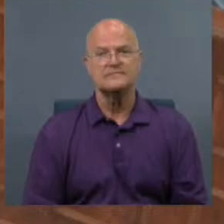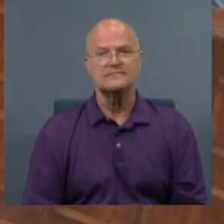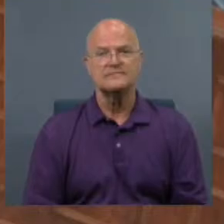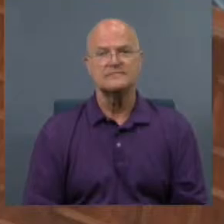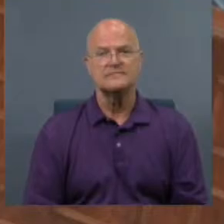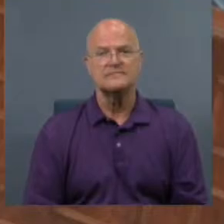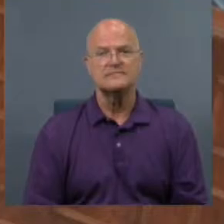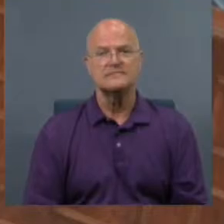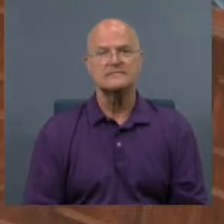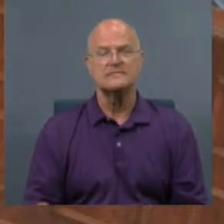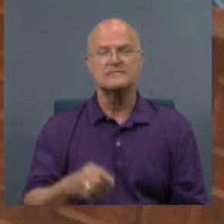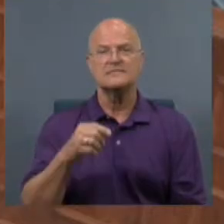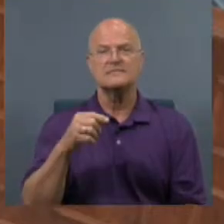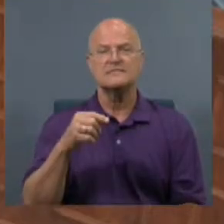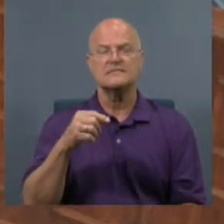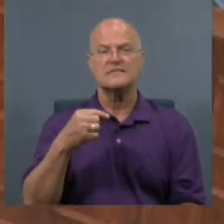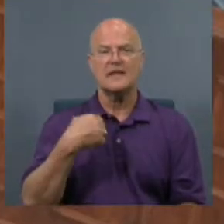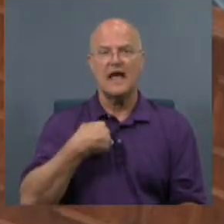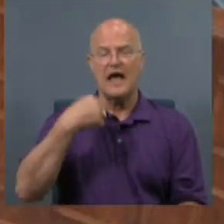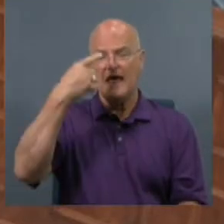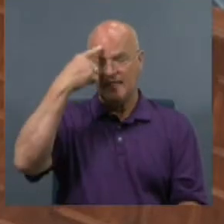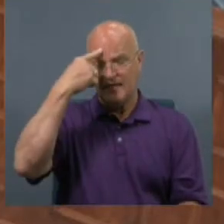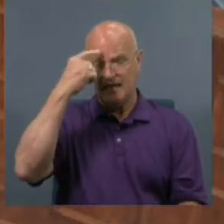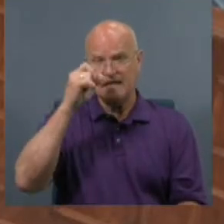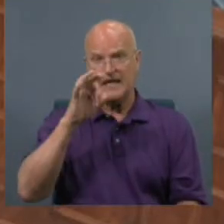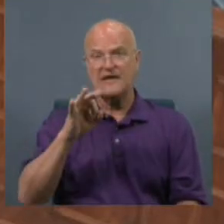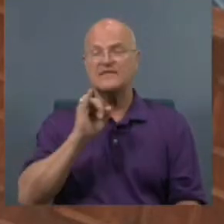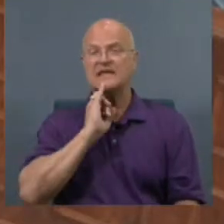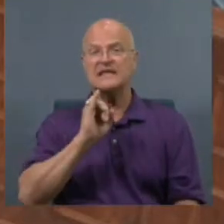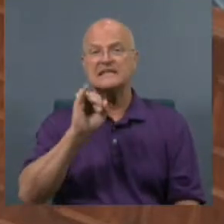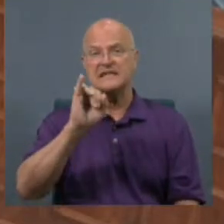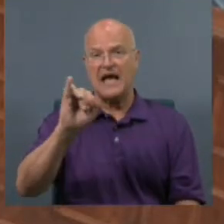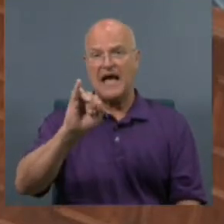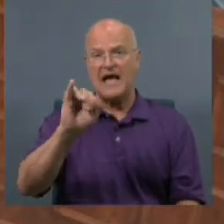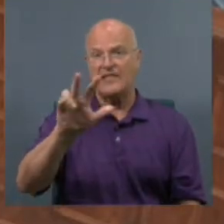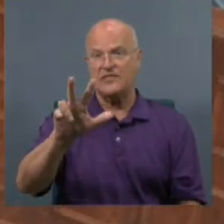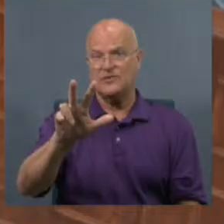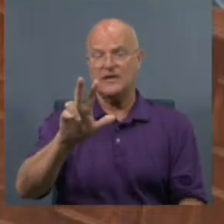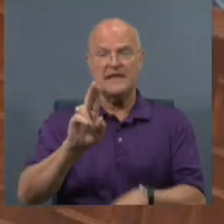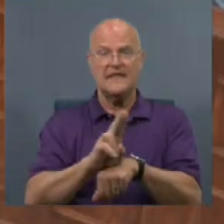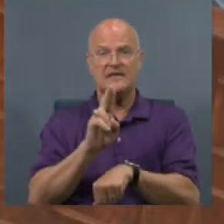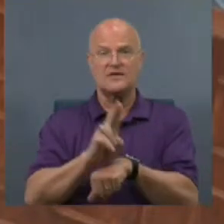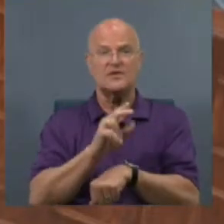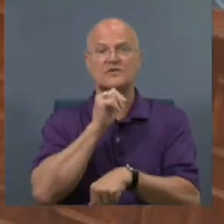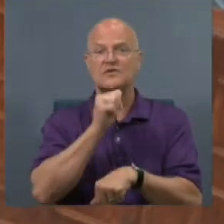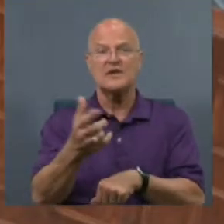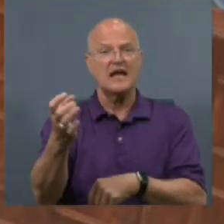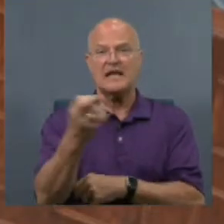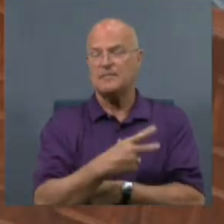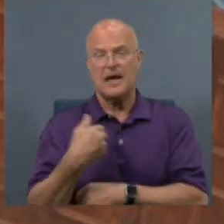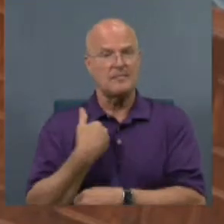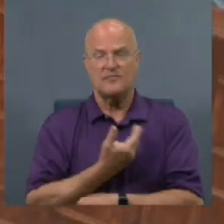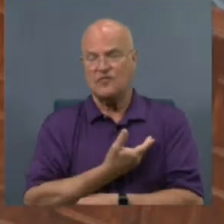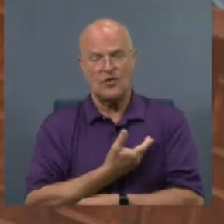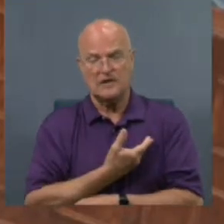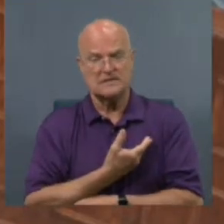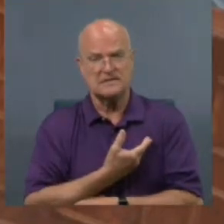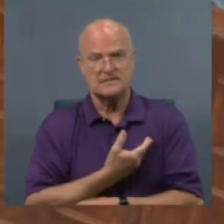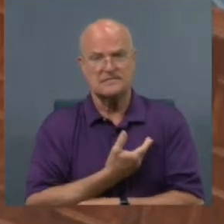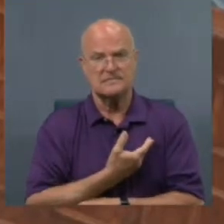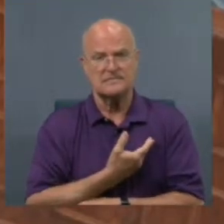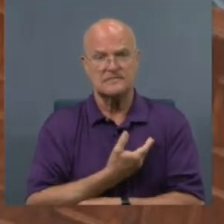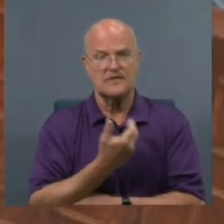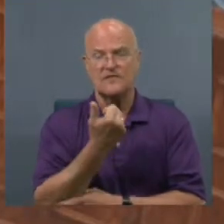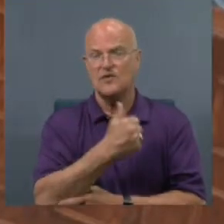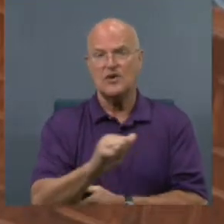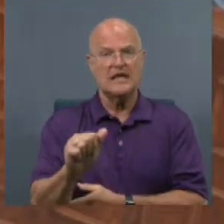I think it's just the fact that if it is I3 and that is the use, it would not come back before the board